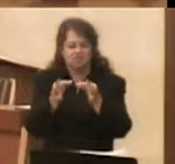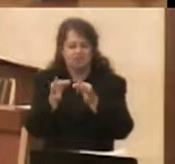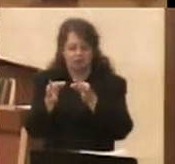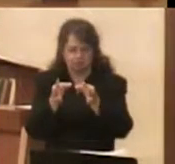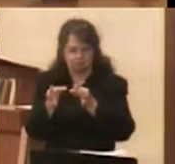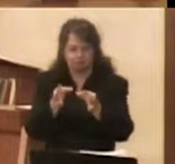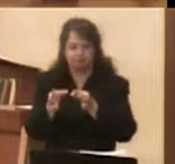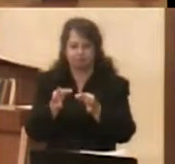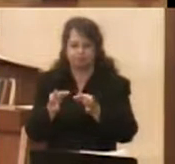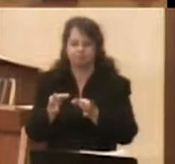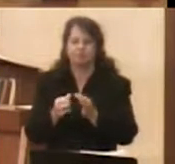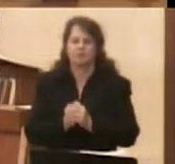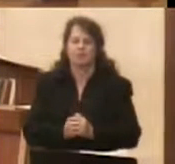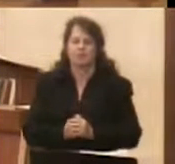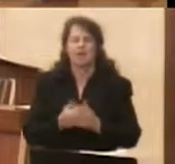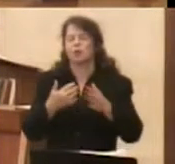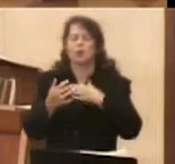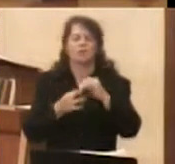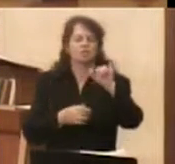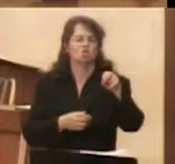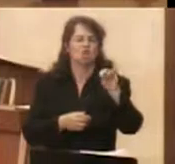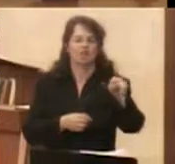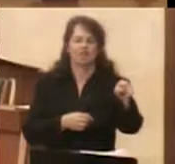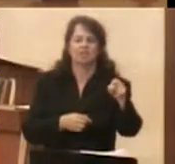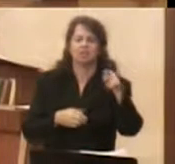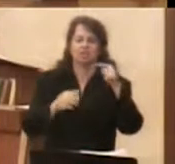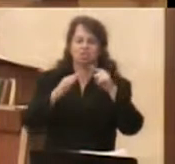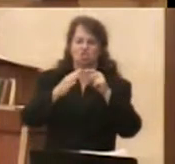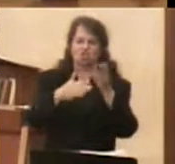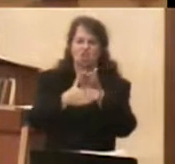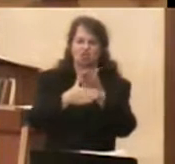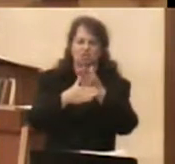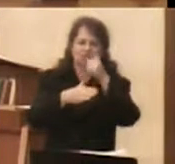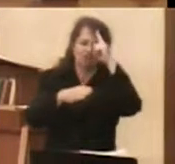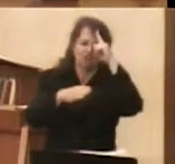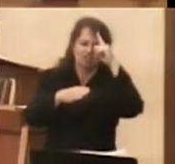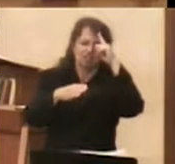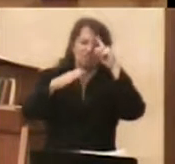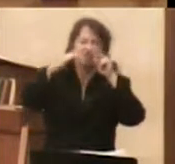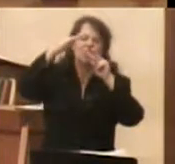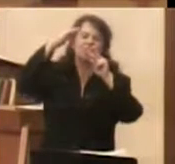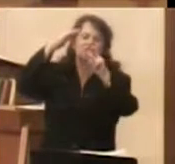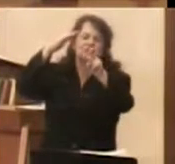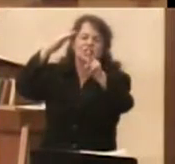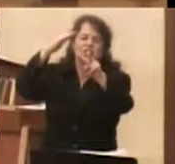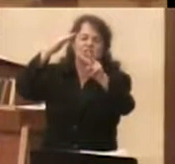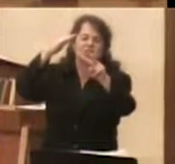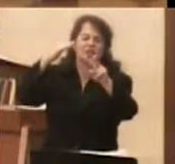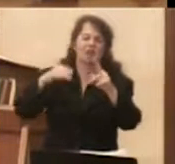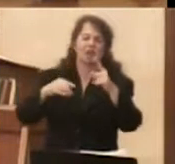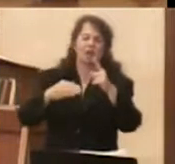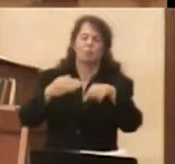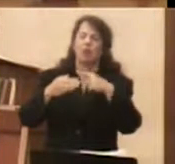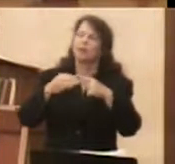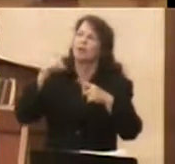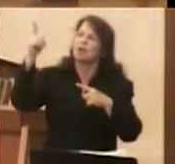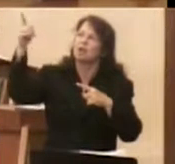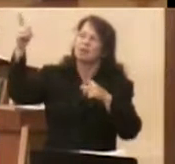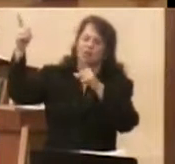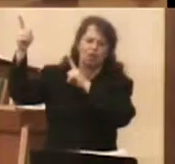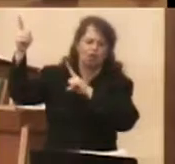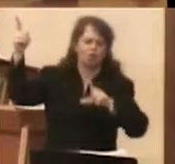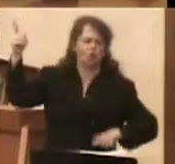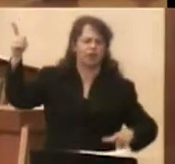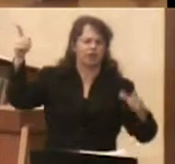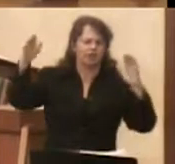it. So John shares this vision he has of the risen Lord. This vision takes time